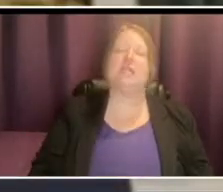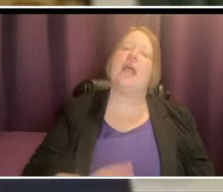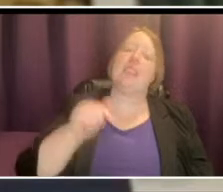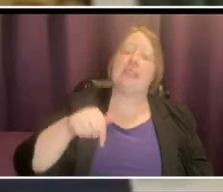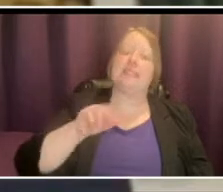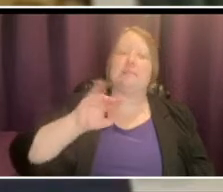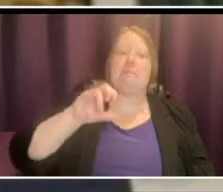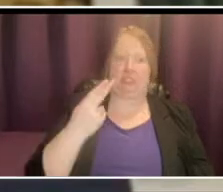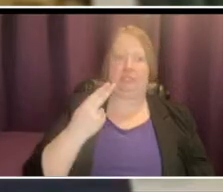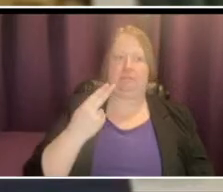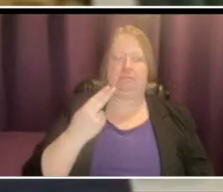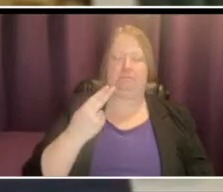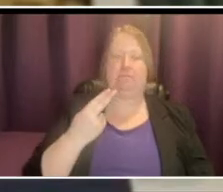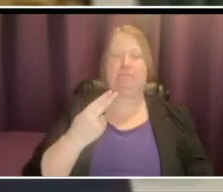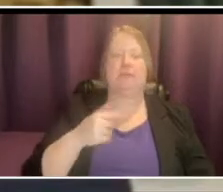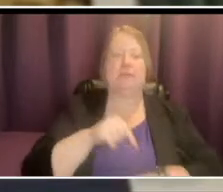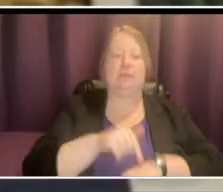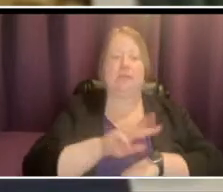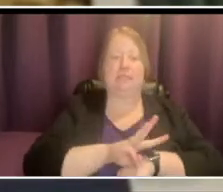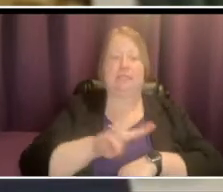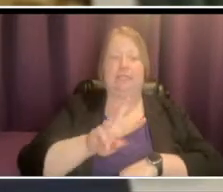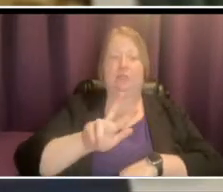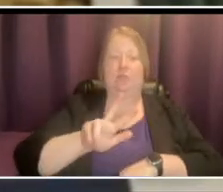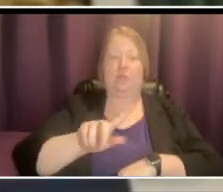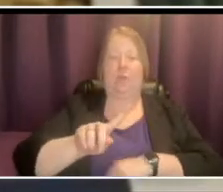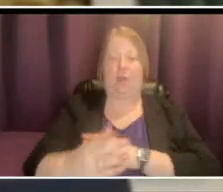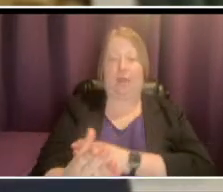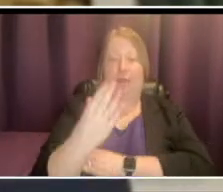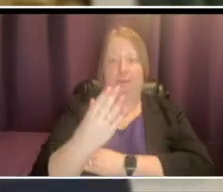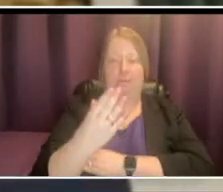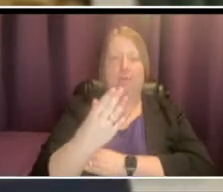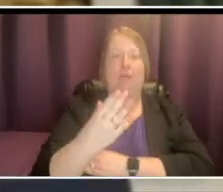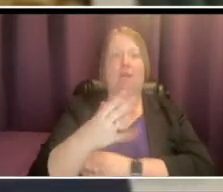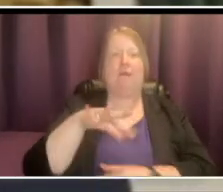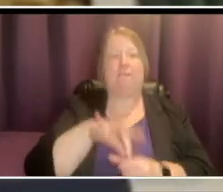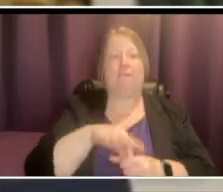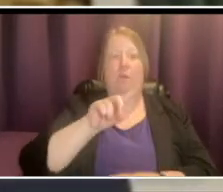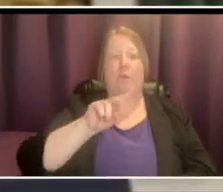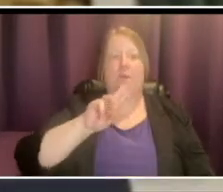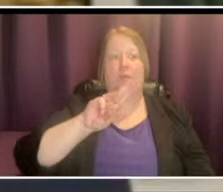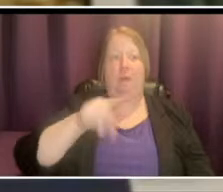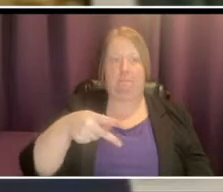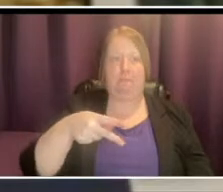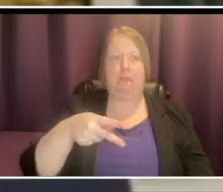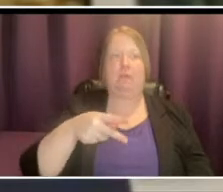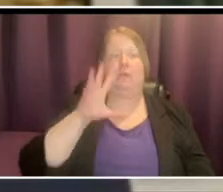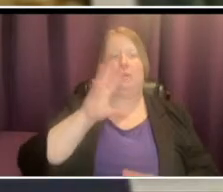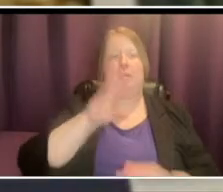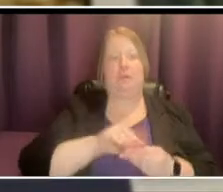at 6:31 in the morning, a vote dump of